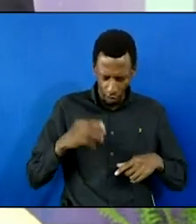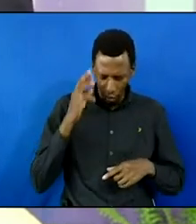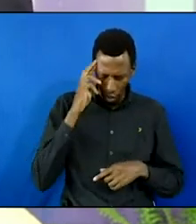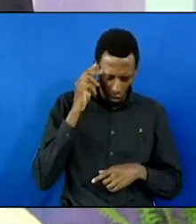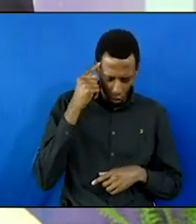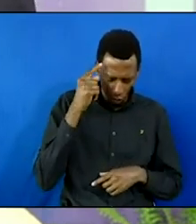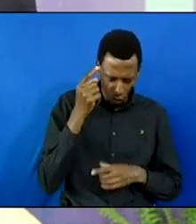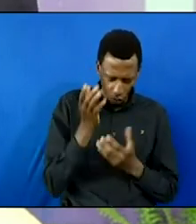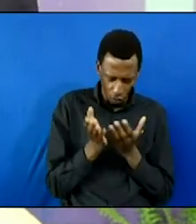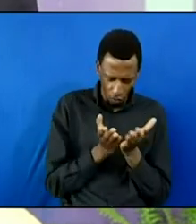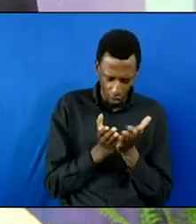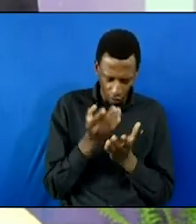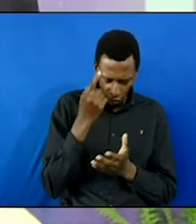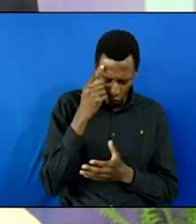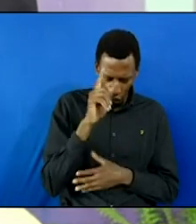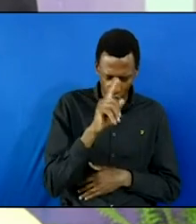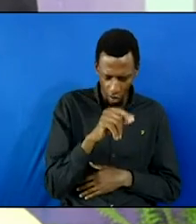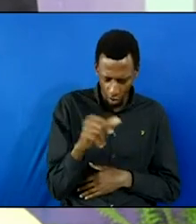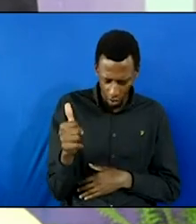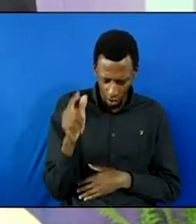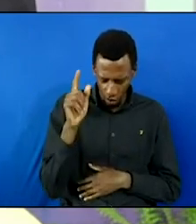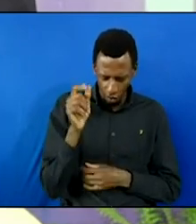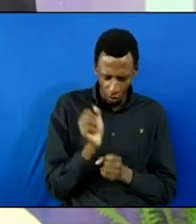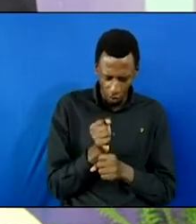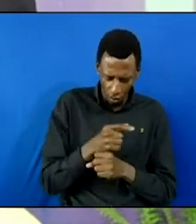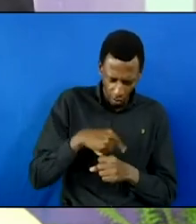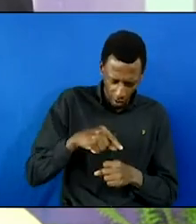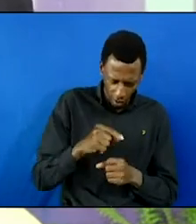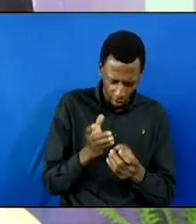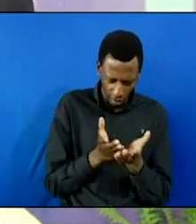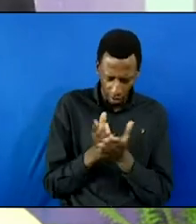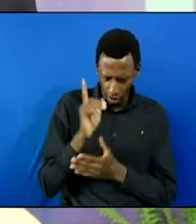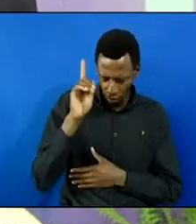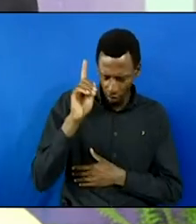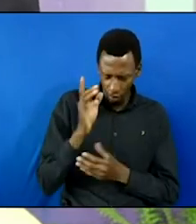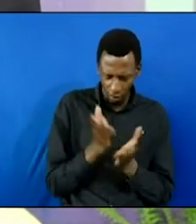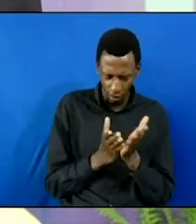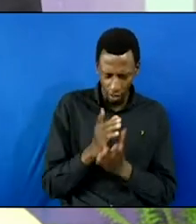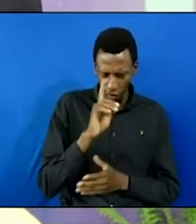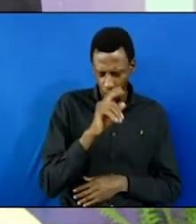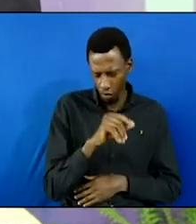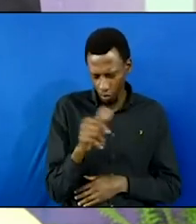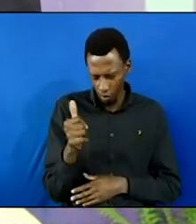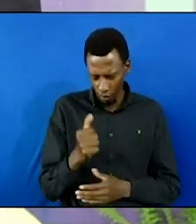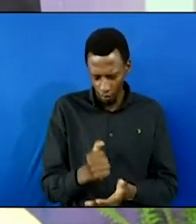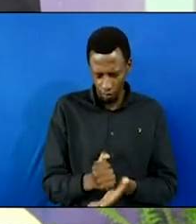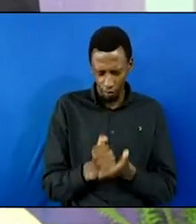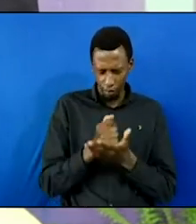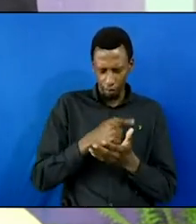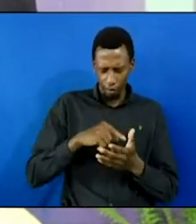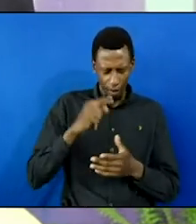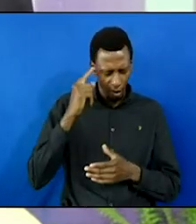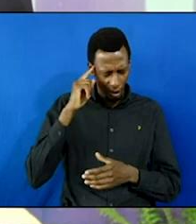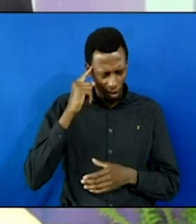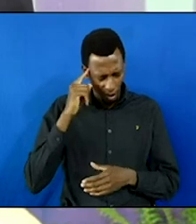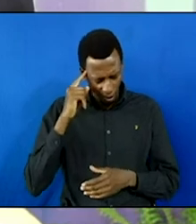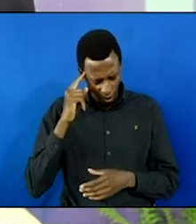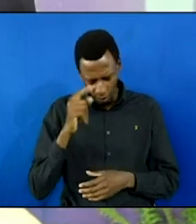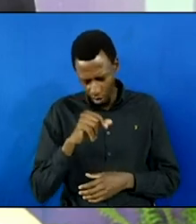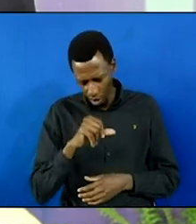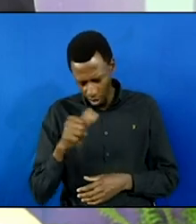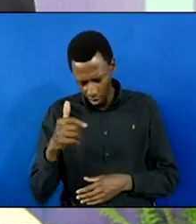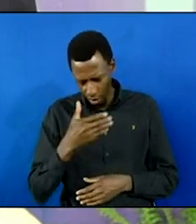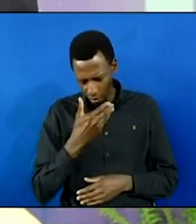for one another. That you will cause us to serve you and serve one another. That you will help us to consider others better